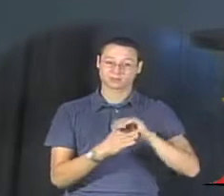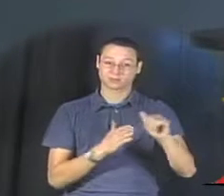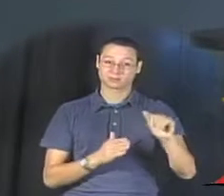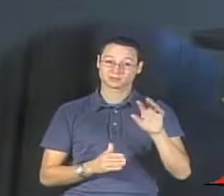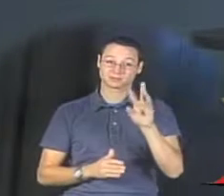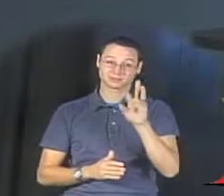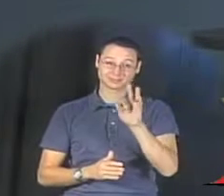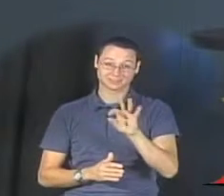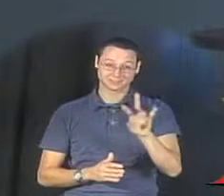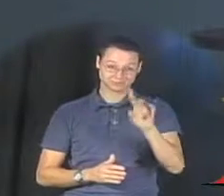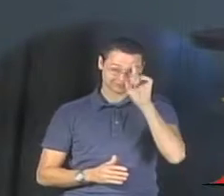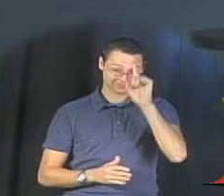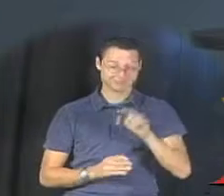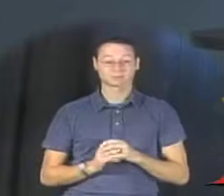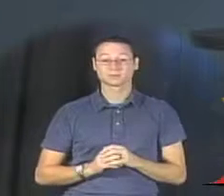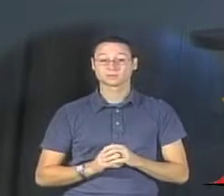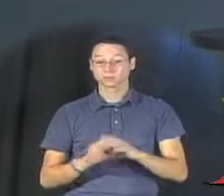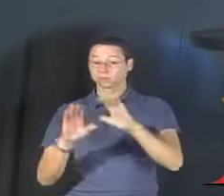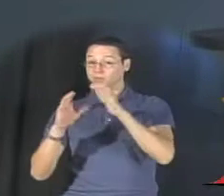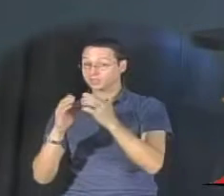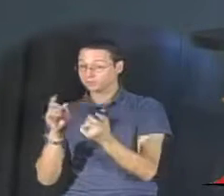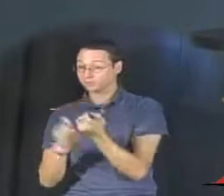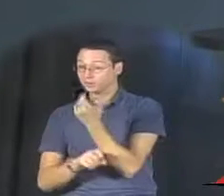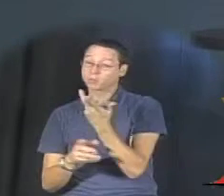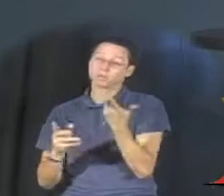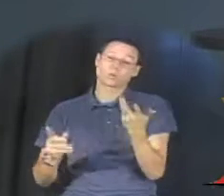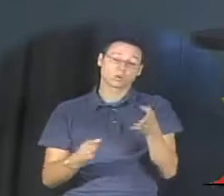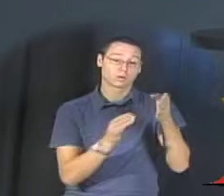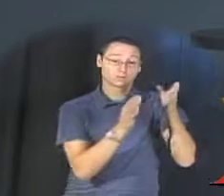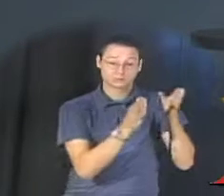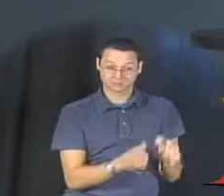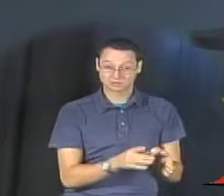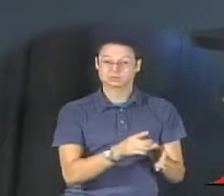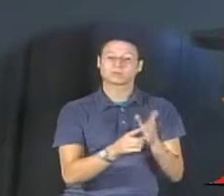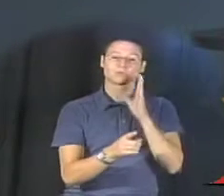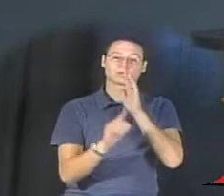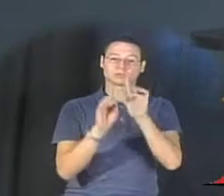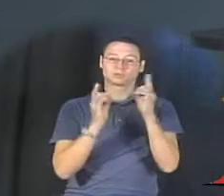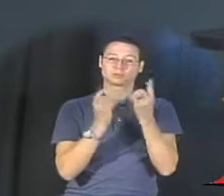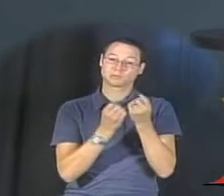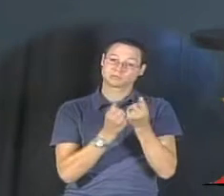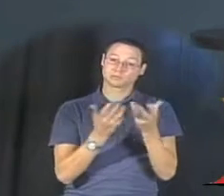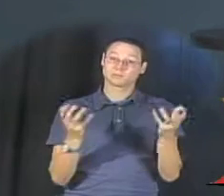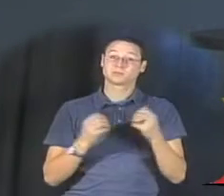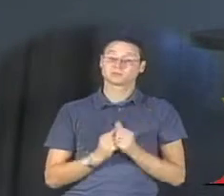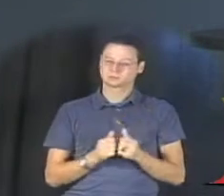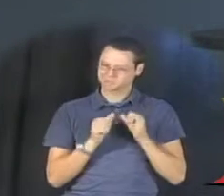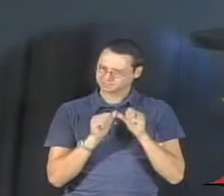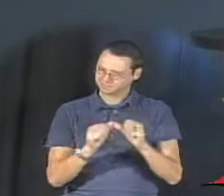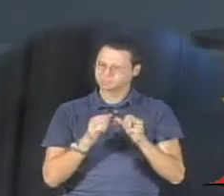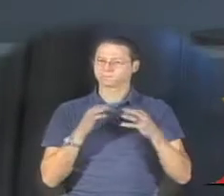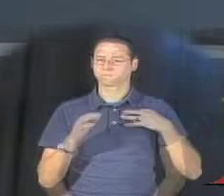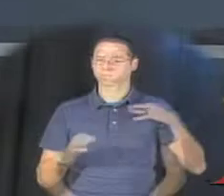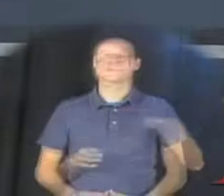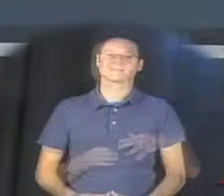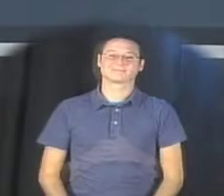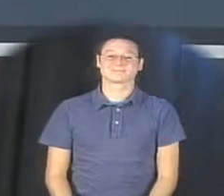$23.97. The winning class or individual Key Clubber will get donuts from Bakery Plus. Keep giving.